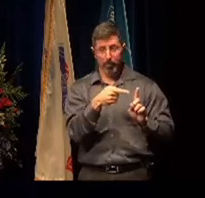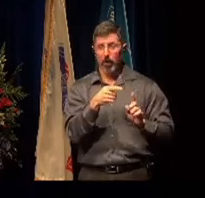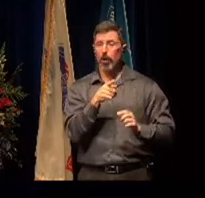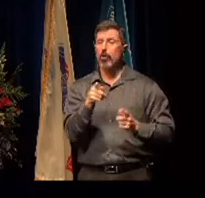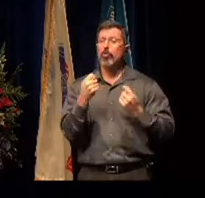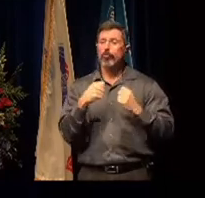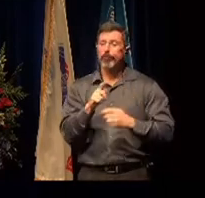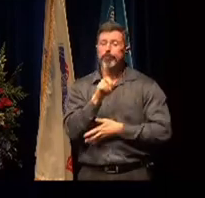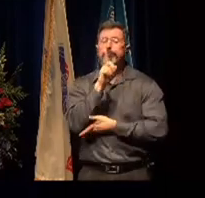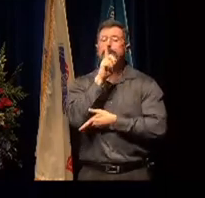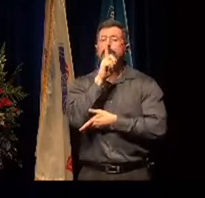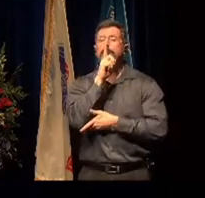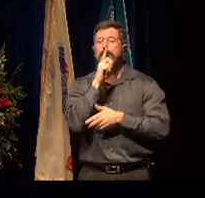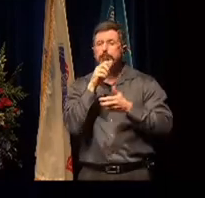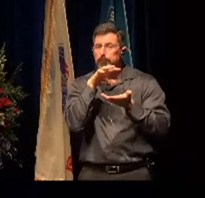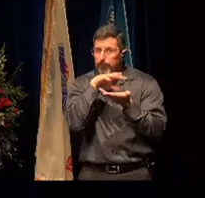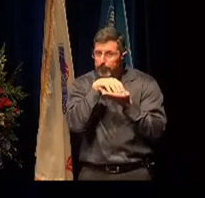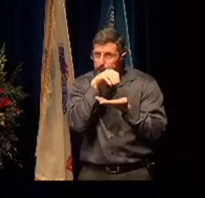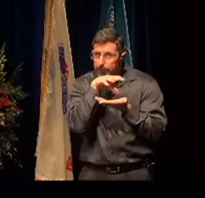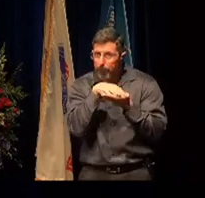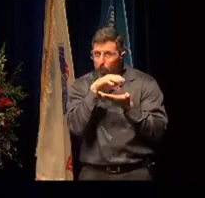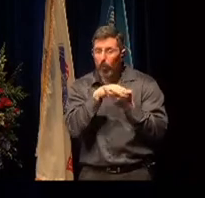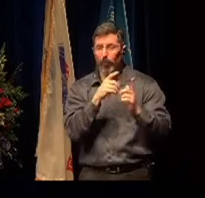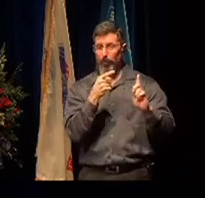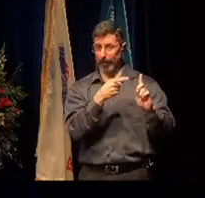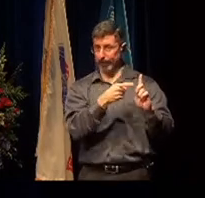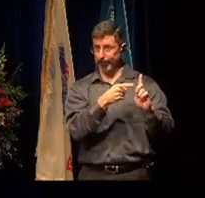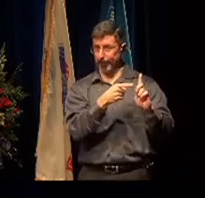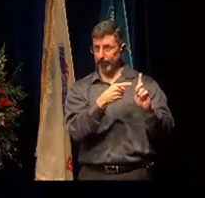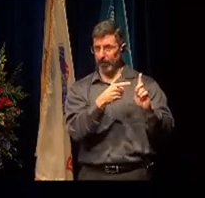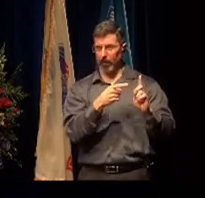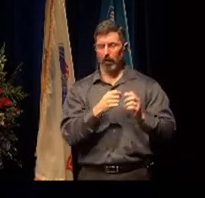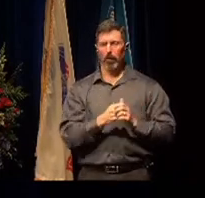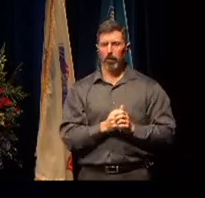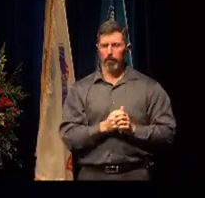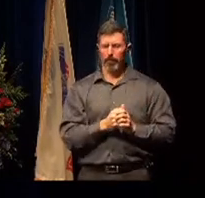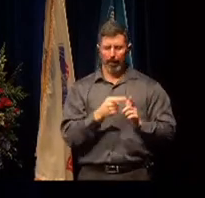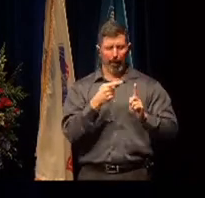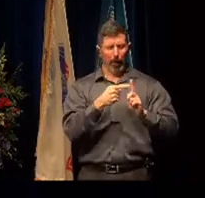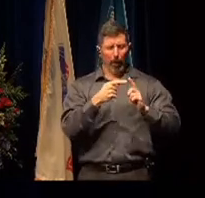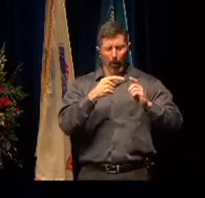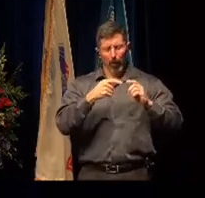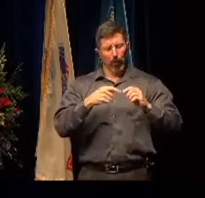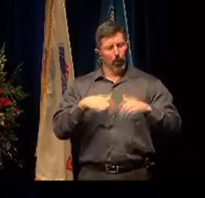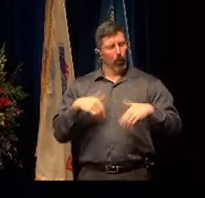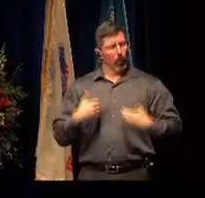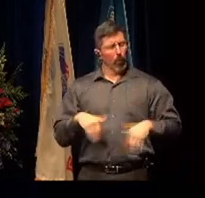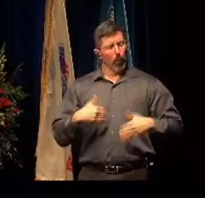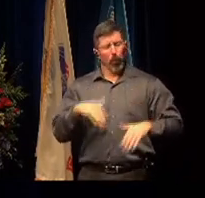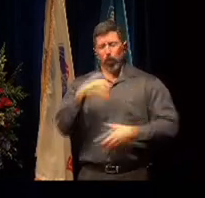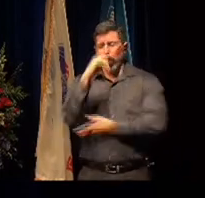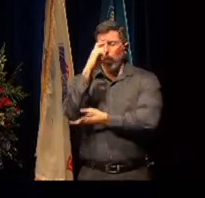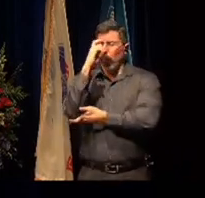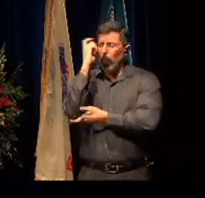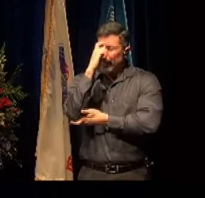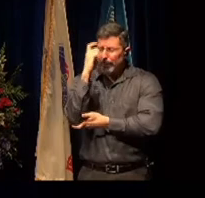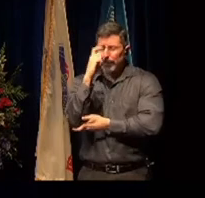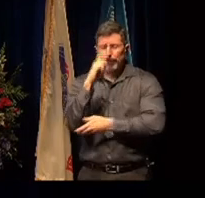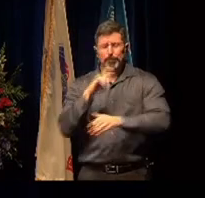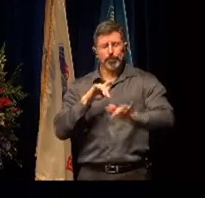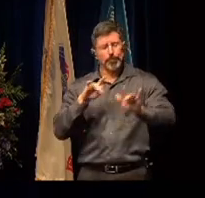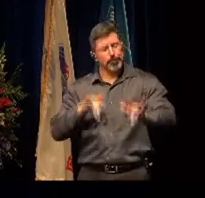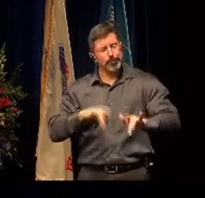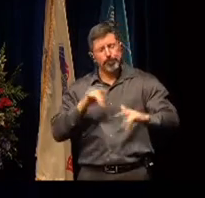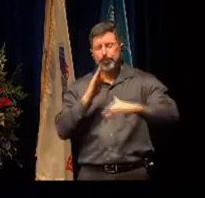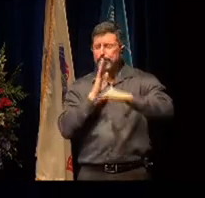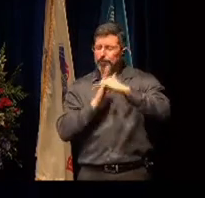still and absorb, because there are few in life you meet with such wisdom, compassion, humility,